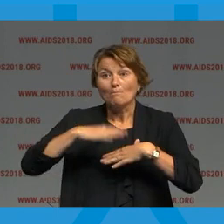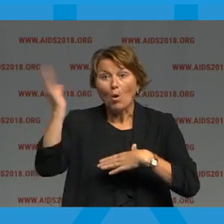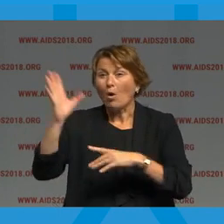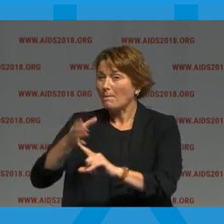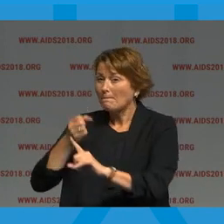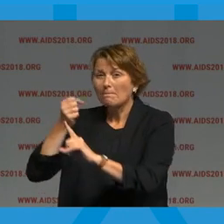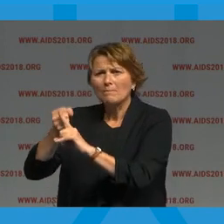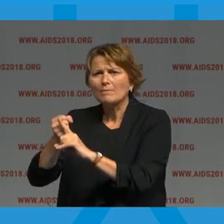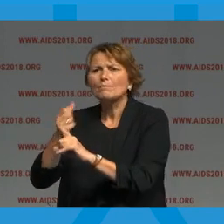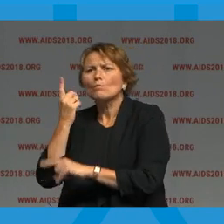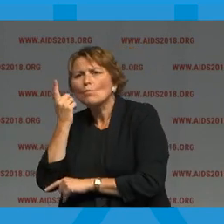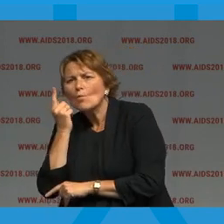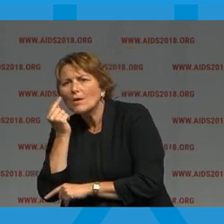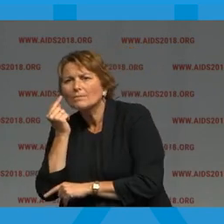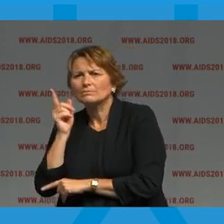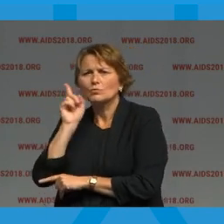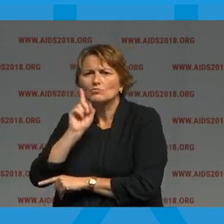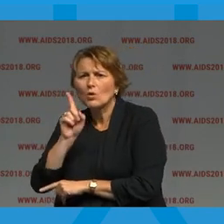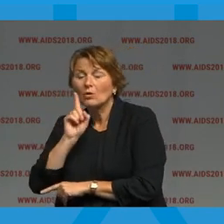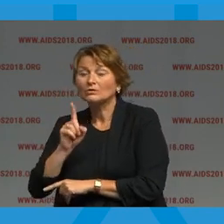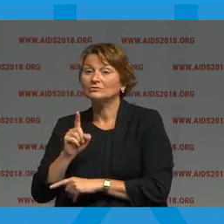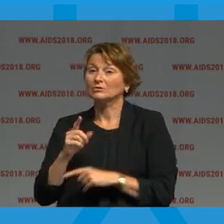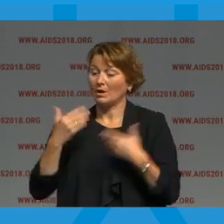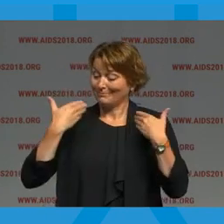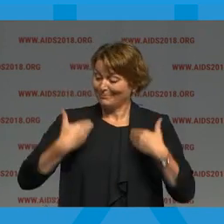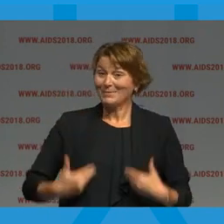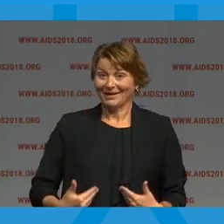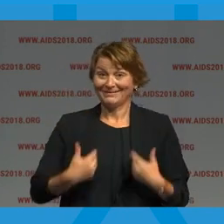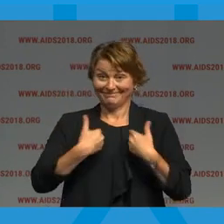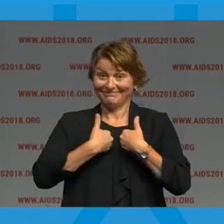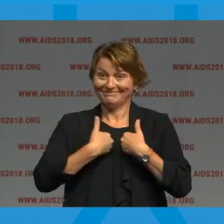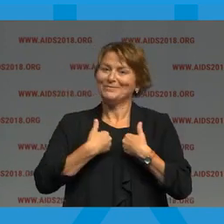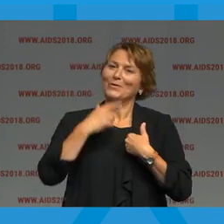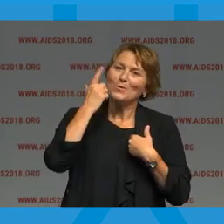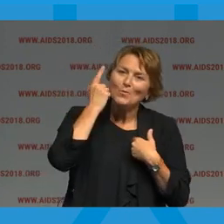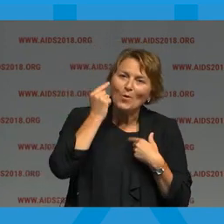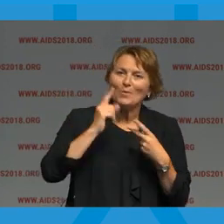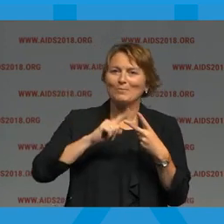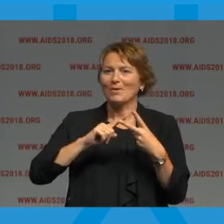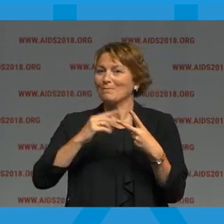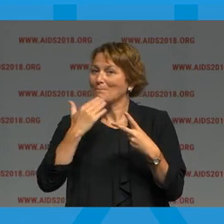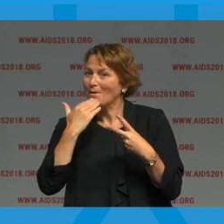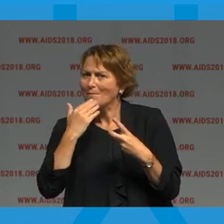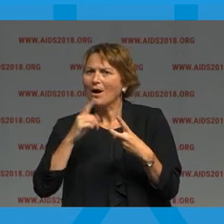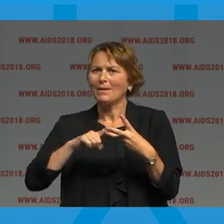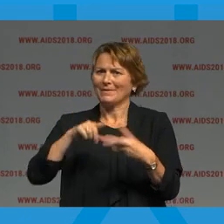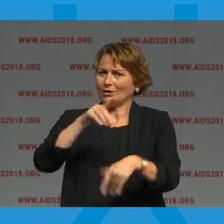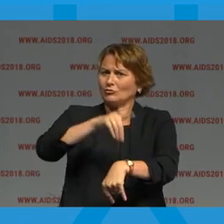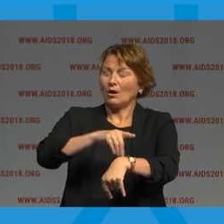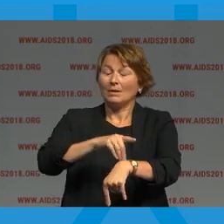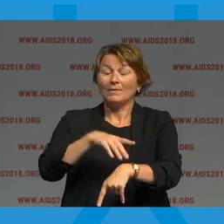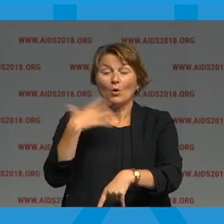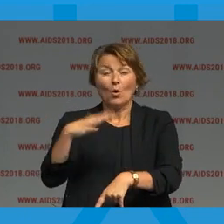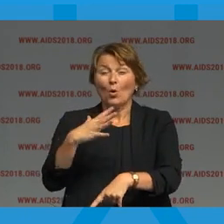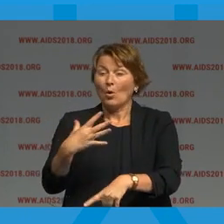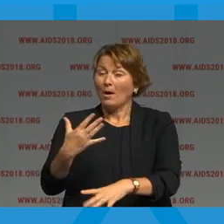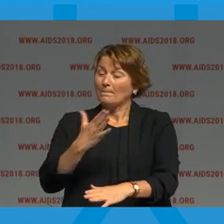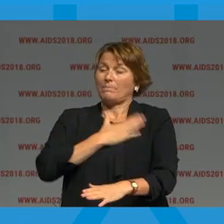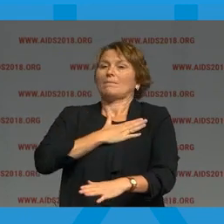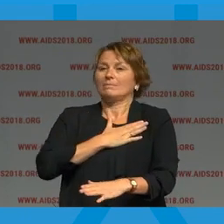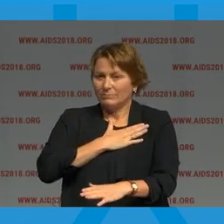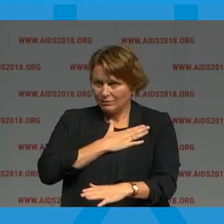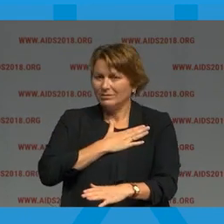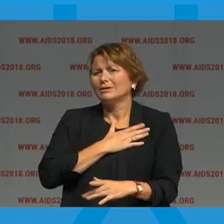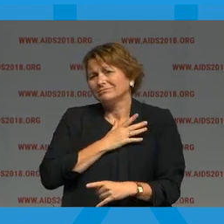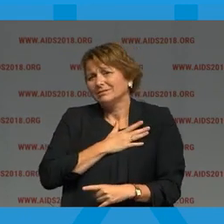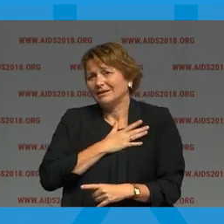and girls. Being a woman, a mother, a physician, that really touches my heart, in fact, breaks